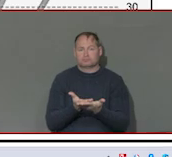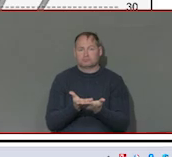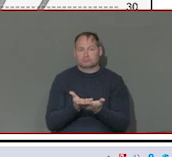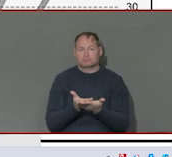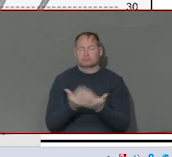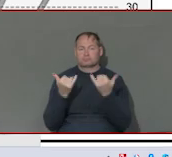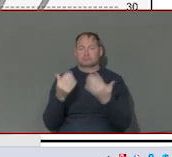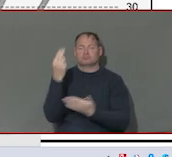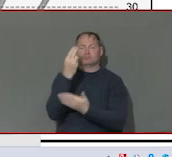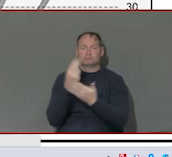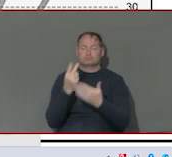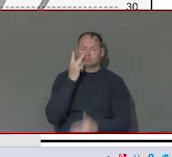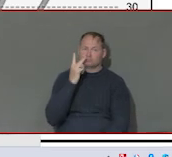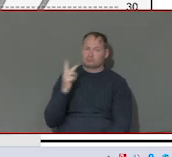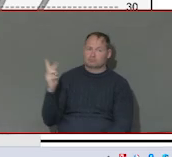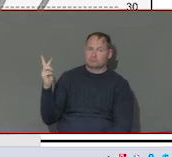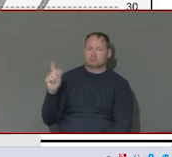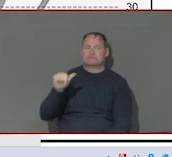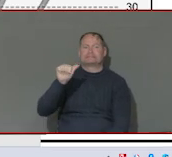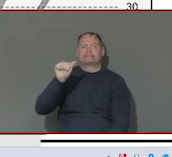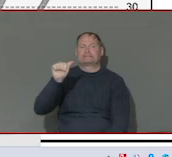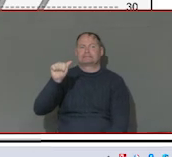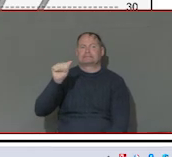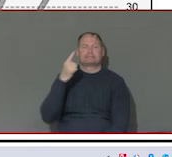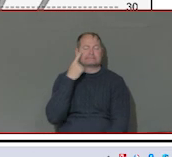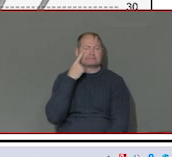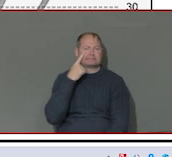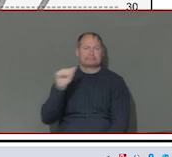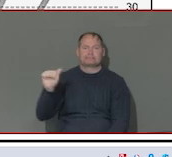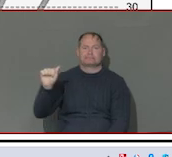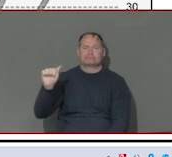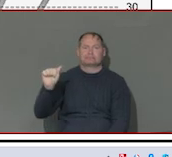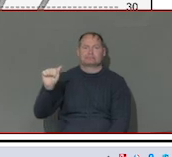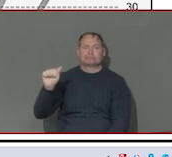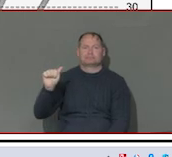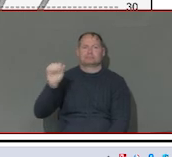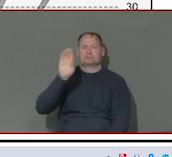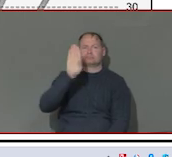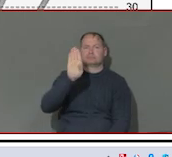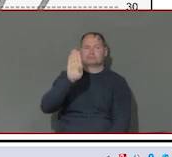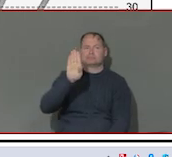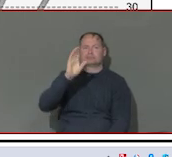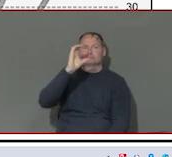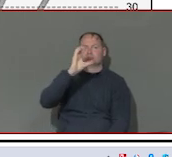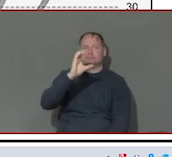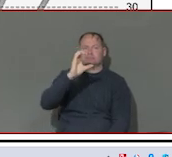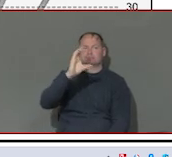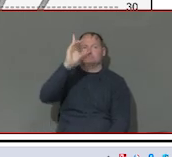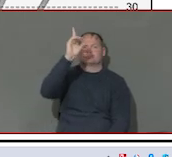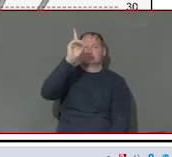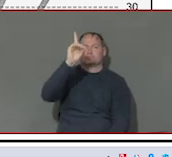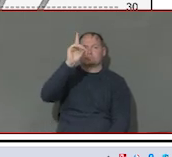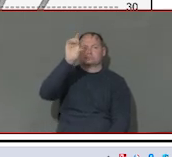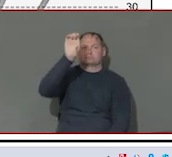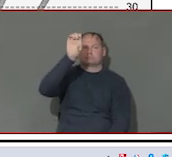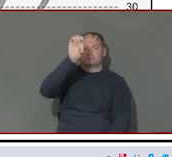the diagram, we have letter A here, and we have letter B, we have letter C, we have letter D, and